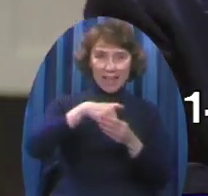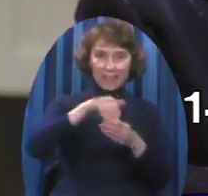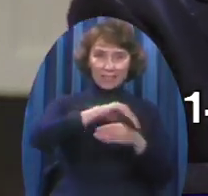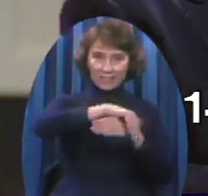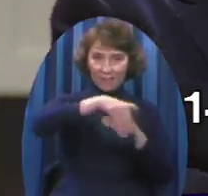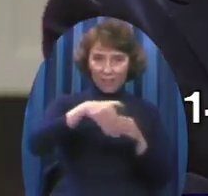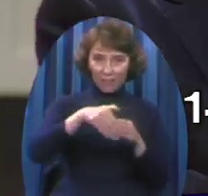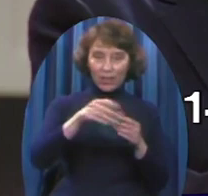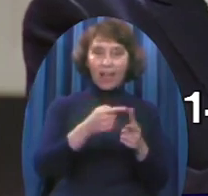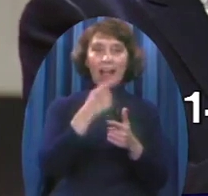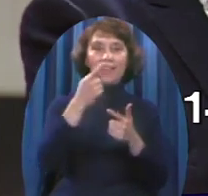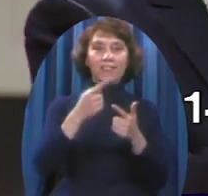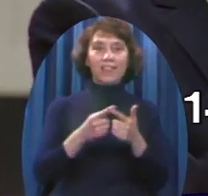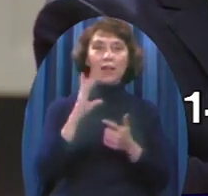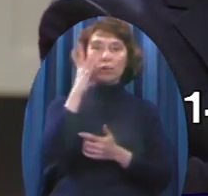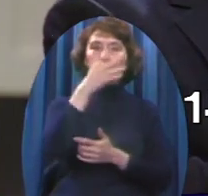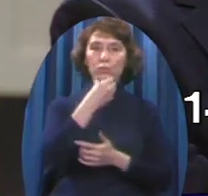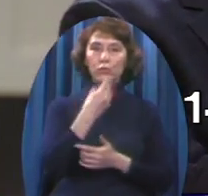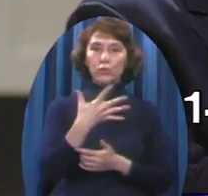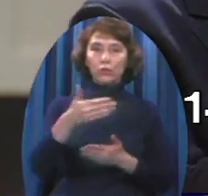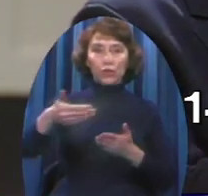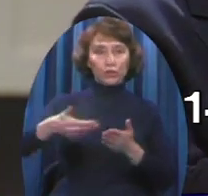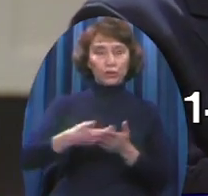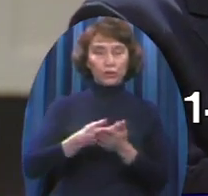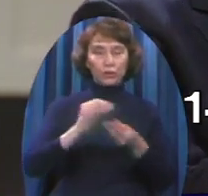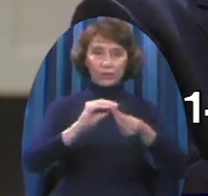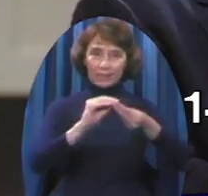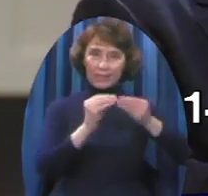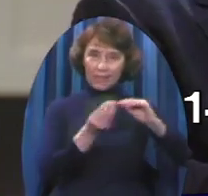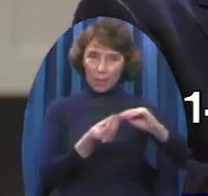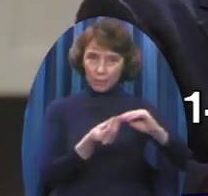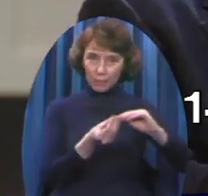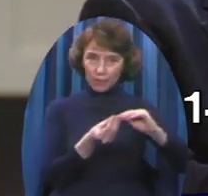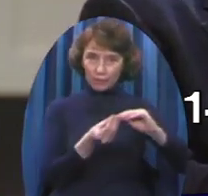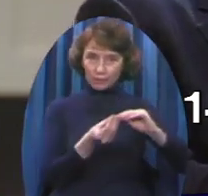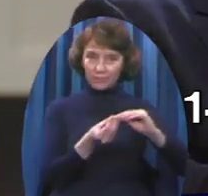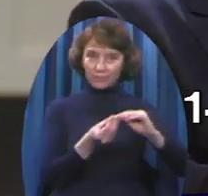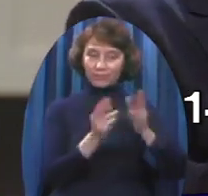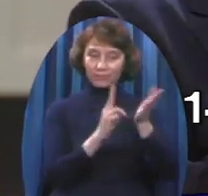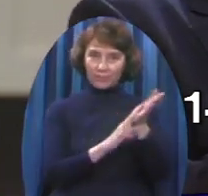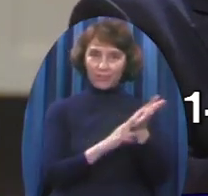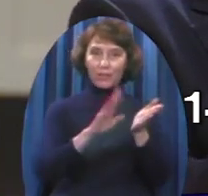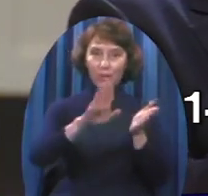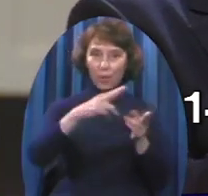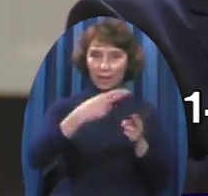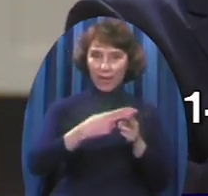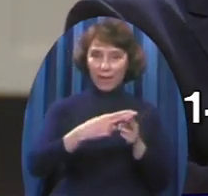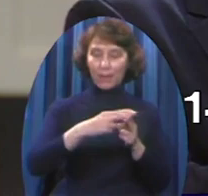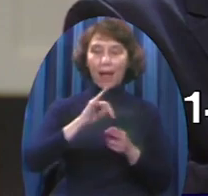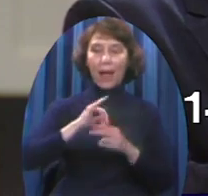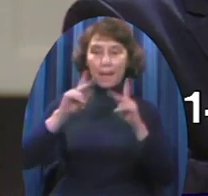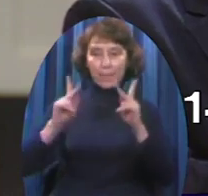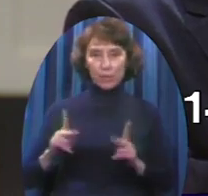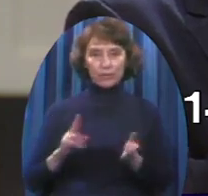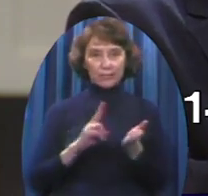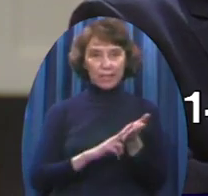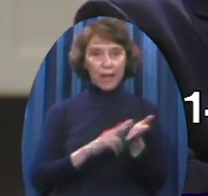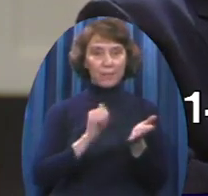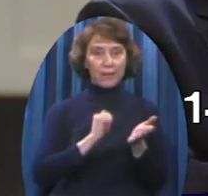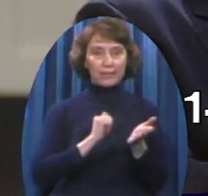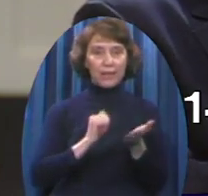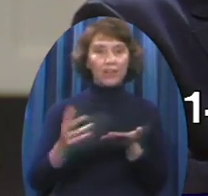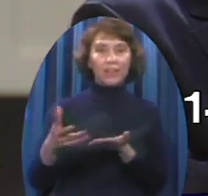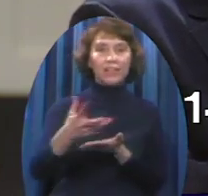and this beautiful, brand new one will be numbered, and it will have your name in it, and I'll be signing it to you. It's a collector's